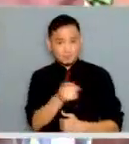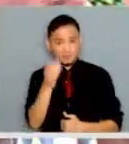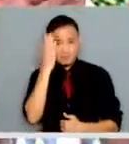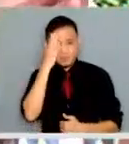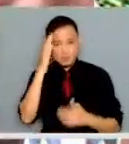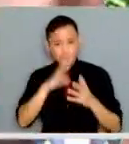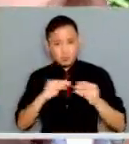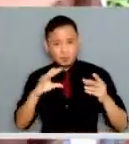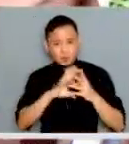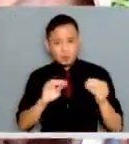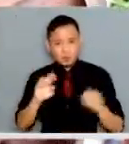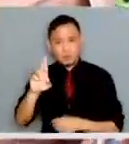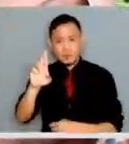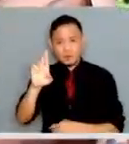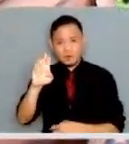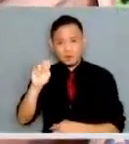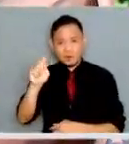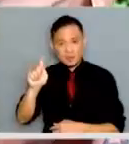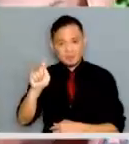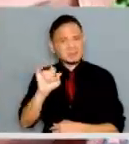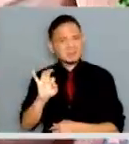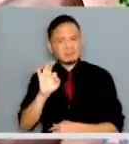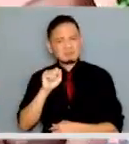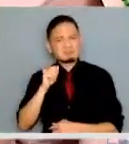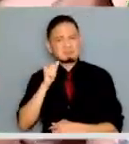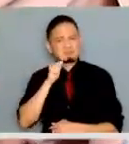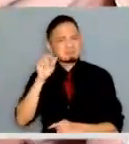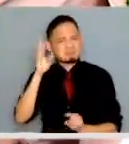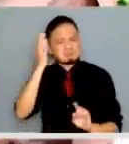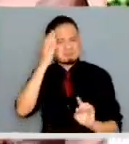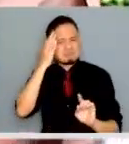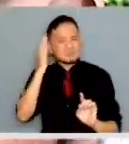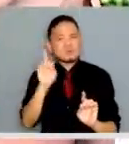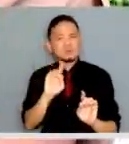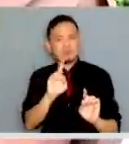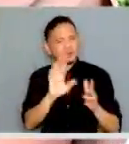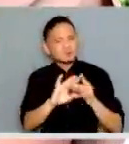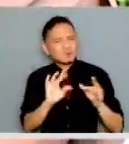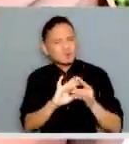mga kapatid natin na hindi pa masyadong familiar sa Rent, can you tell us more about it?